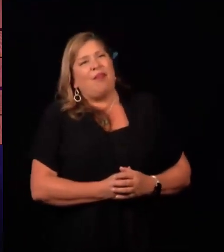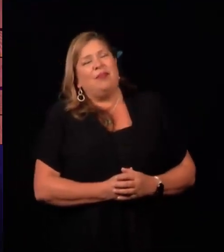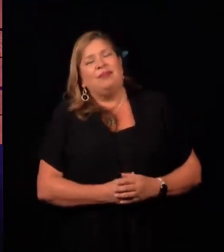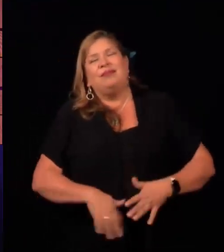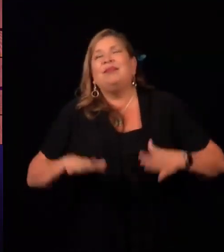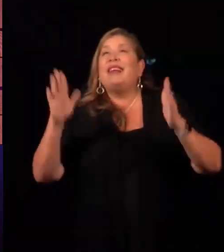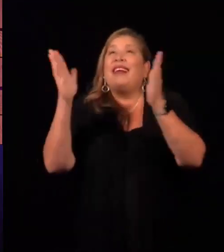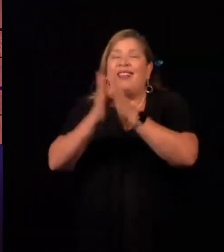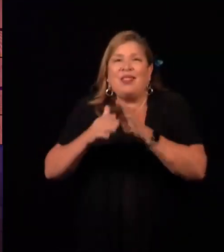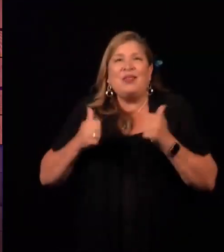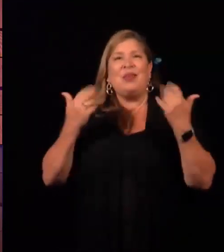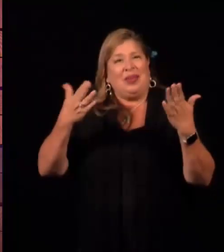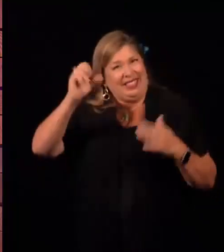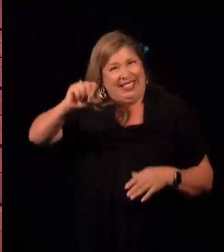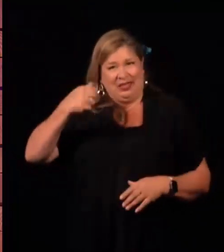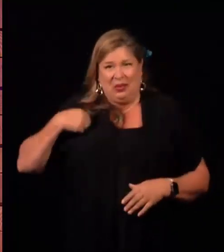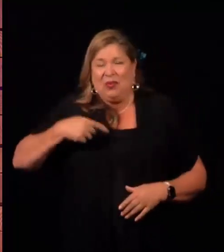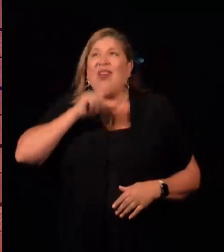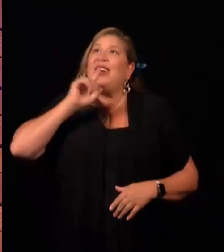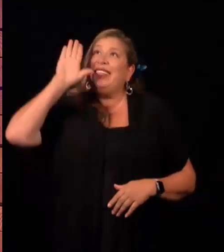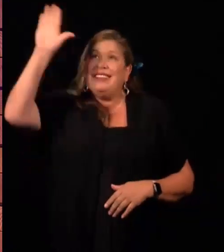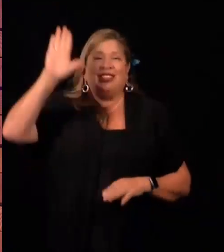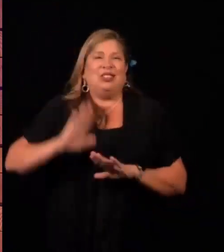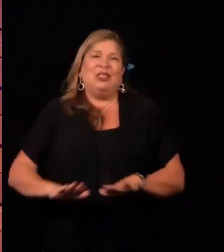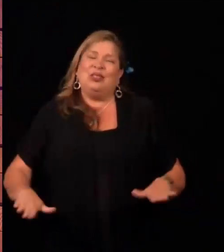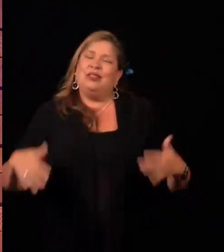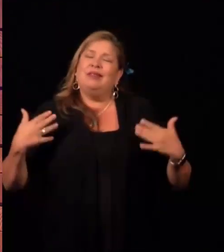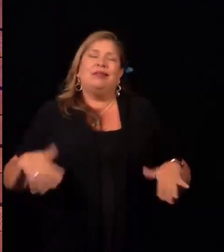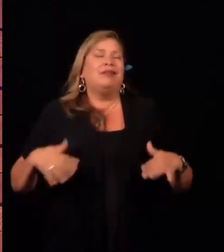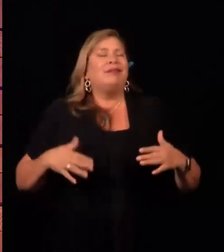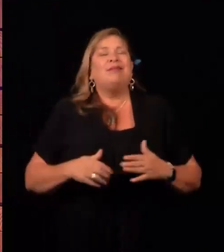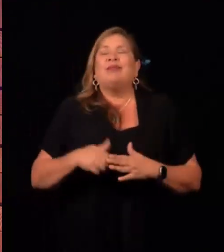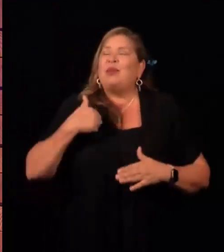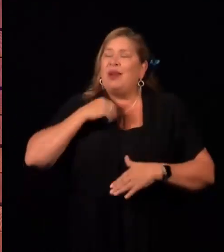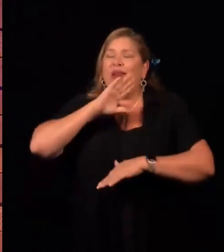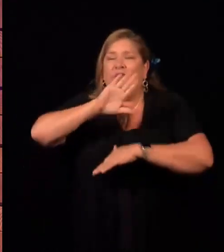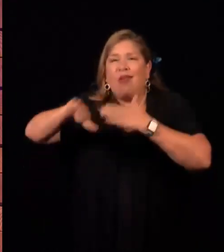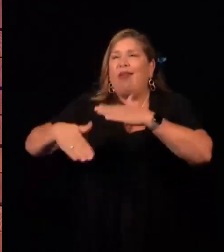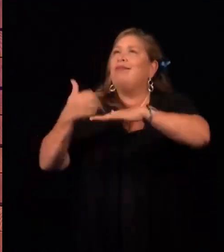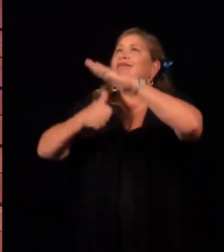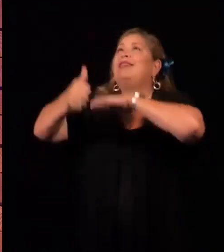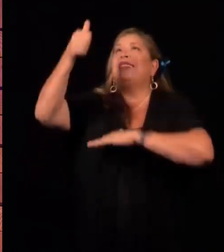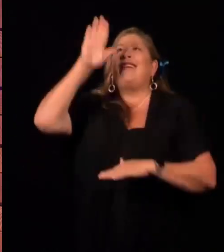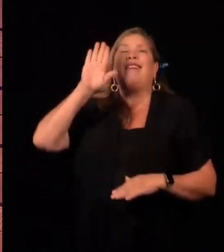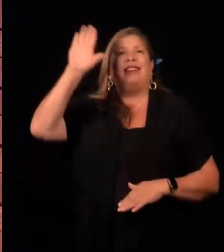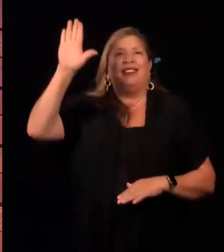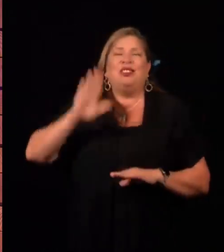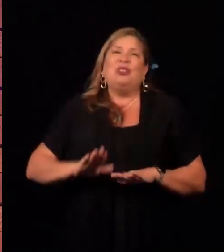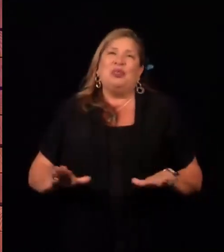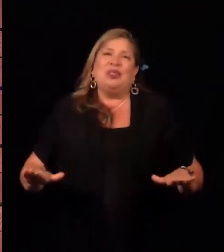am. Hallelujah. Yes, we are the Lord's children.